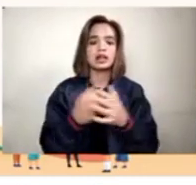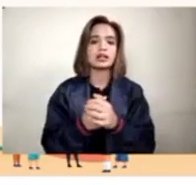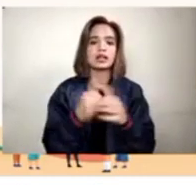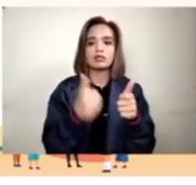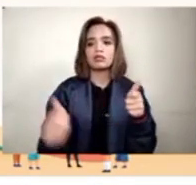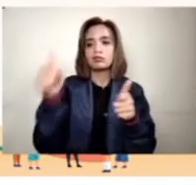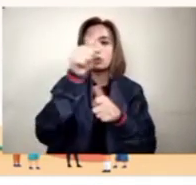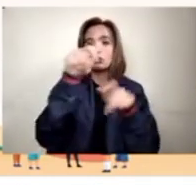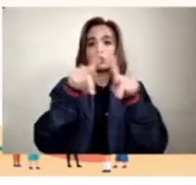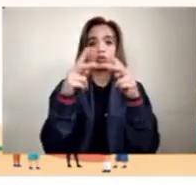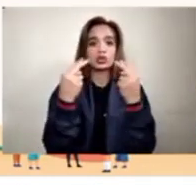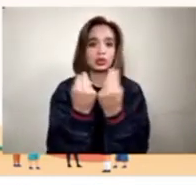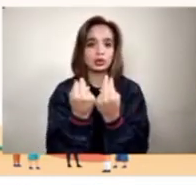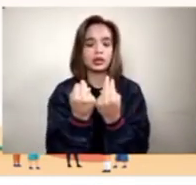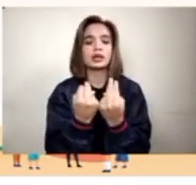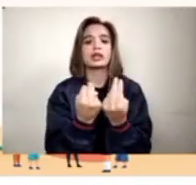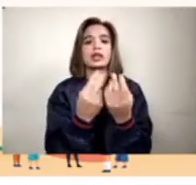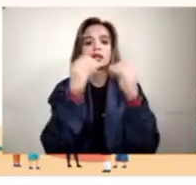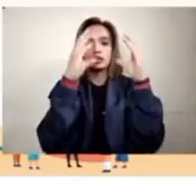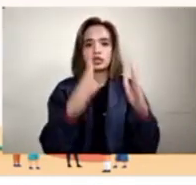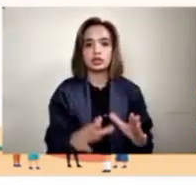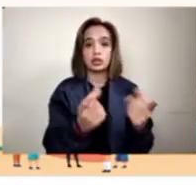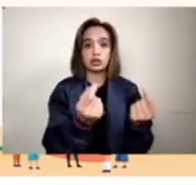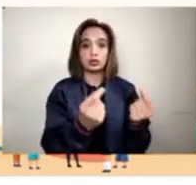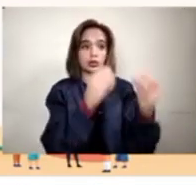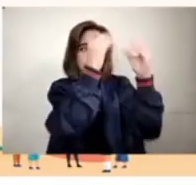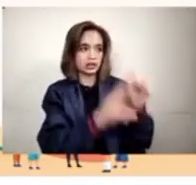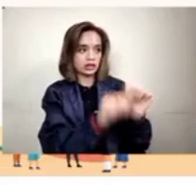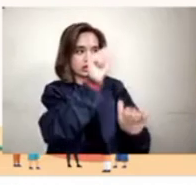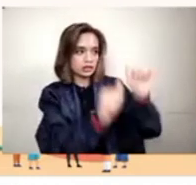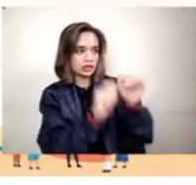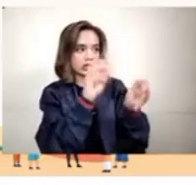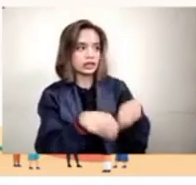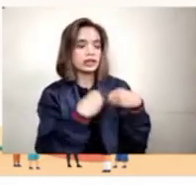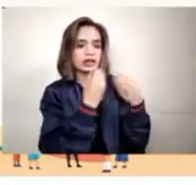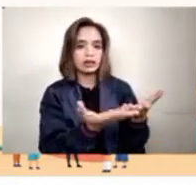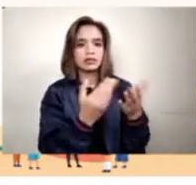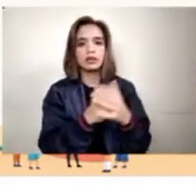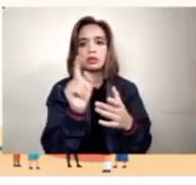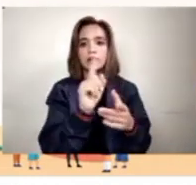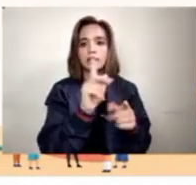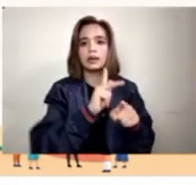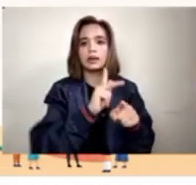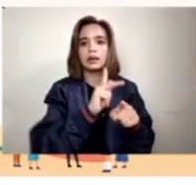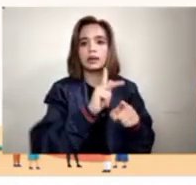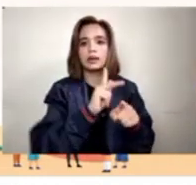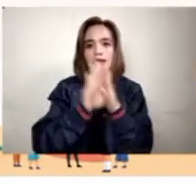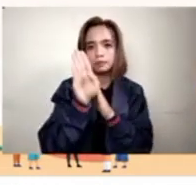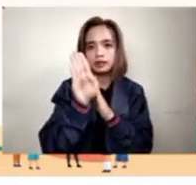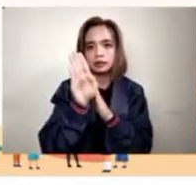selection, hiring, and promotion of teachers, and in assessing their performance, in planning and providing